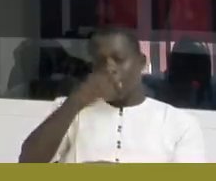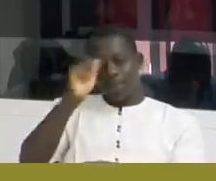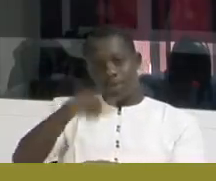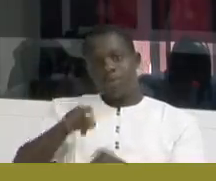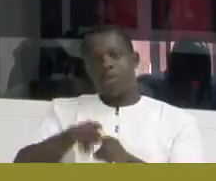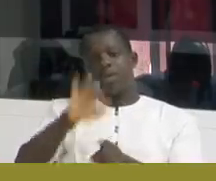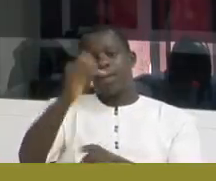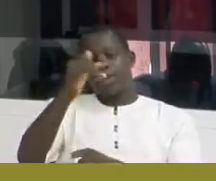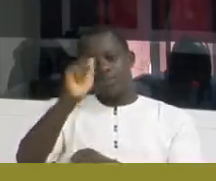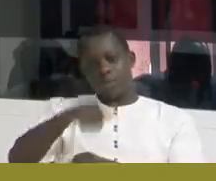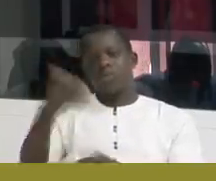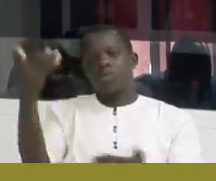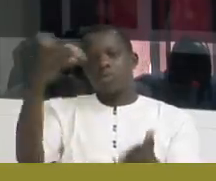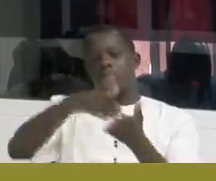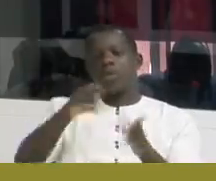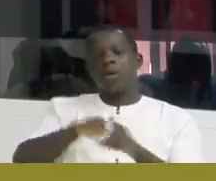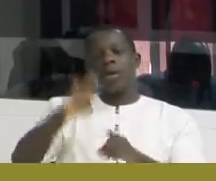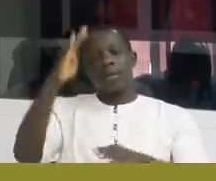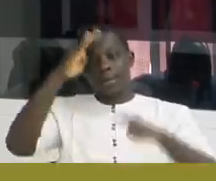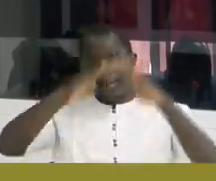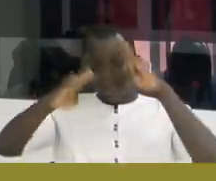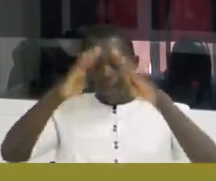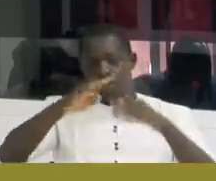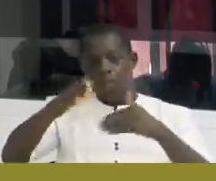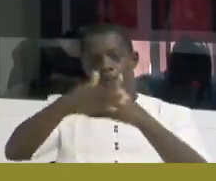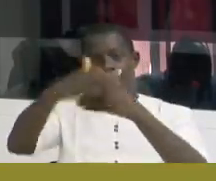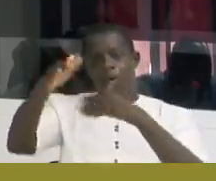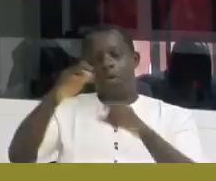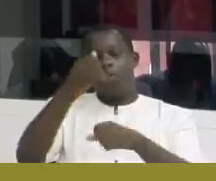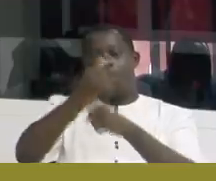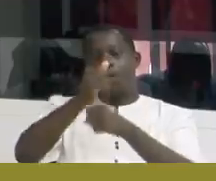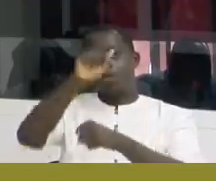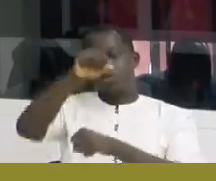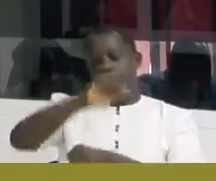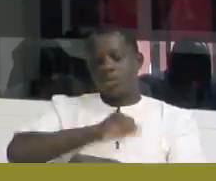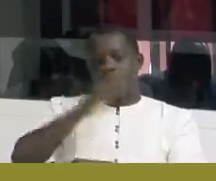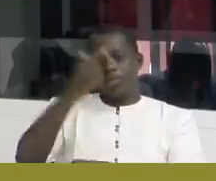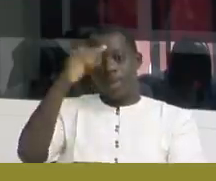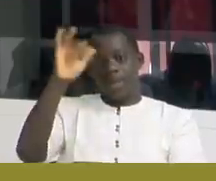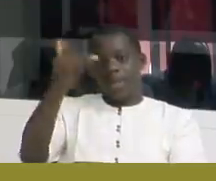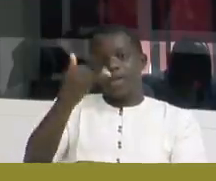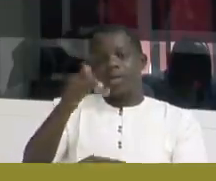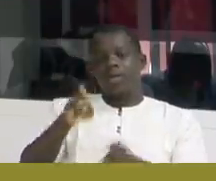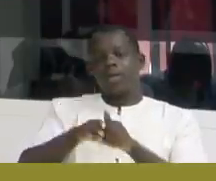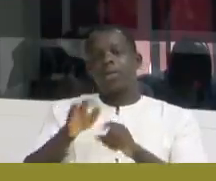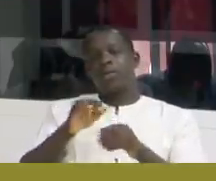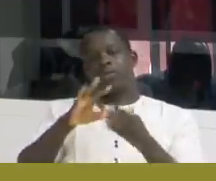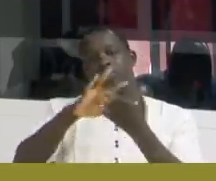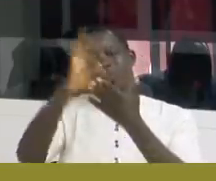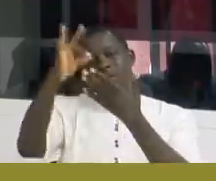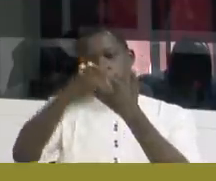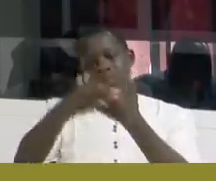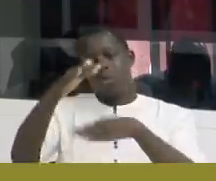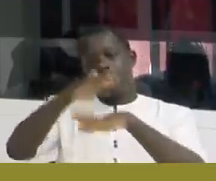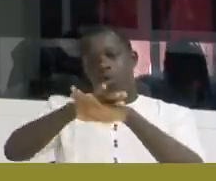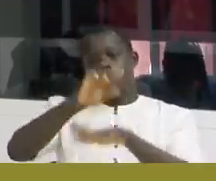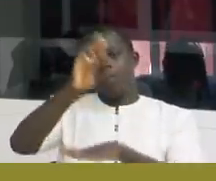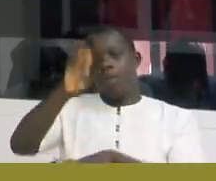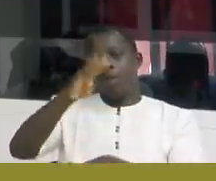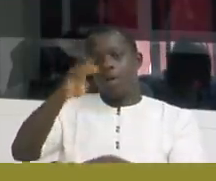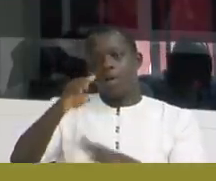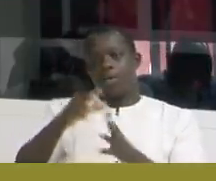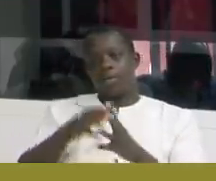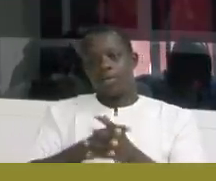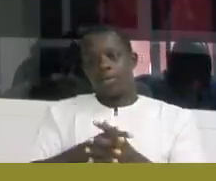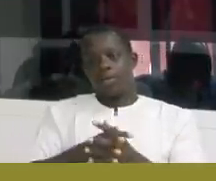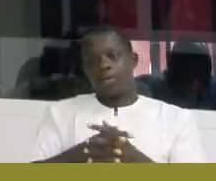very much for making yourself available and for agreeing to suspend until Monday. Lead counsel, any